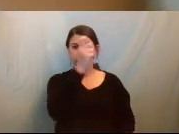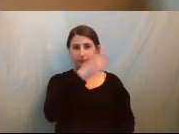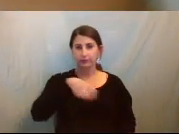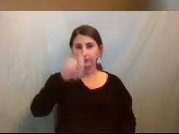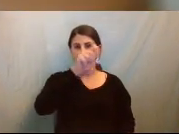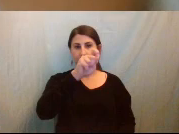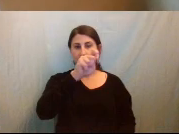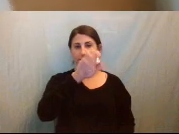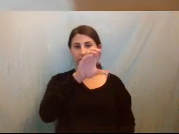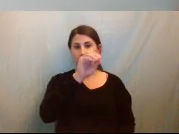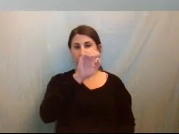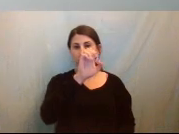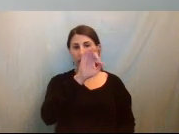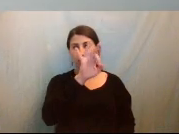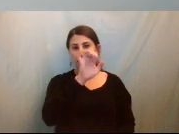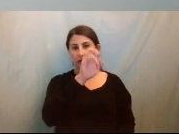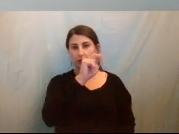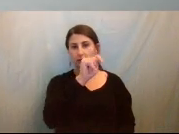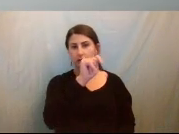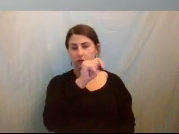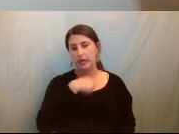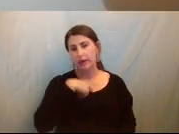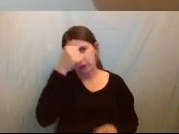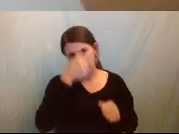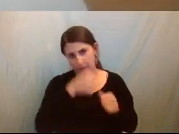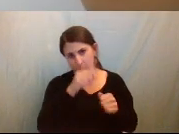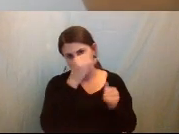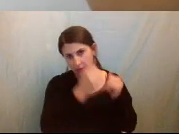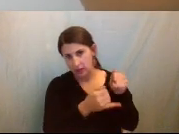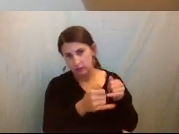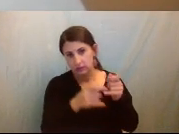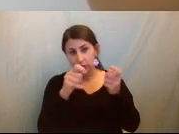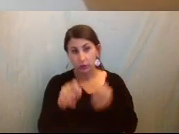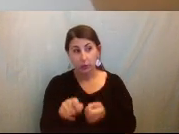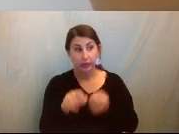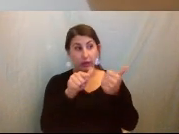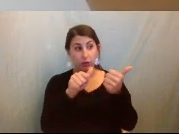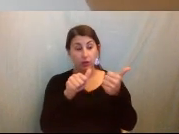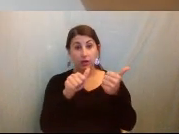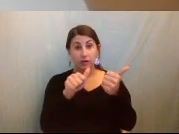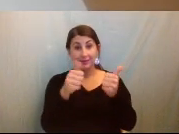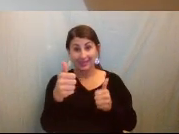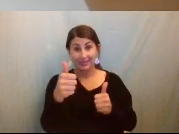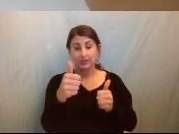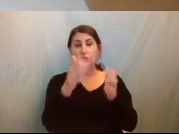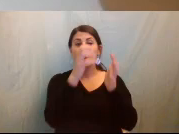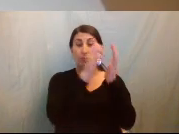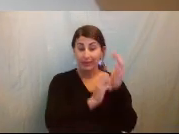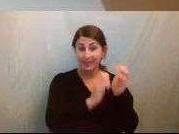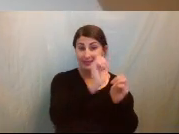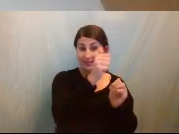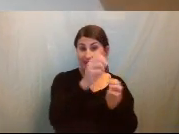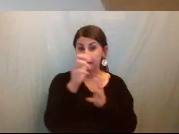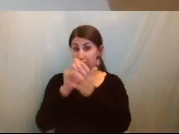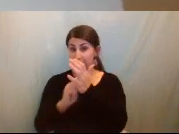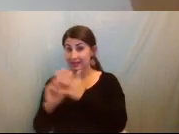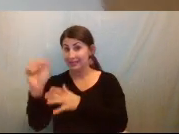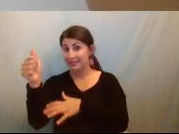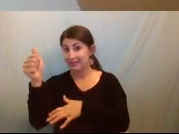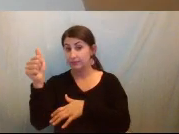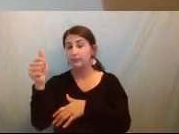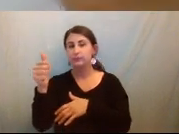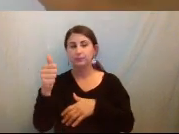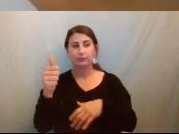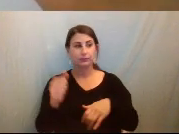going to circle the coefficient so I remember to do that one last. I got to get rid of this one. So minus 10 minus